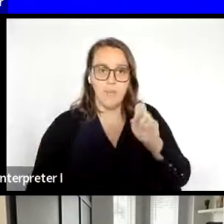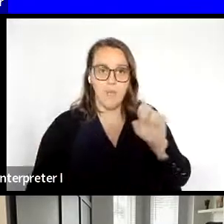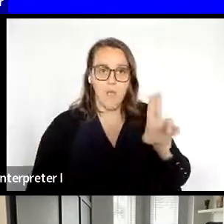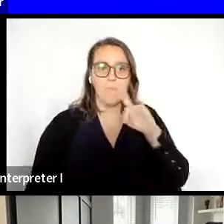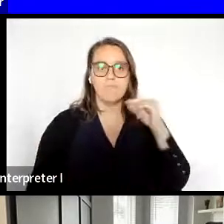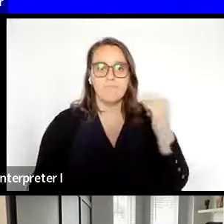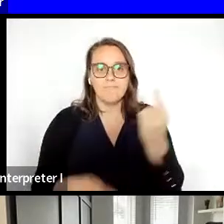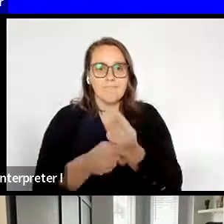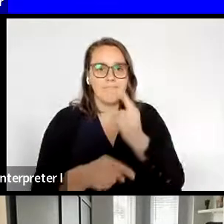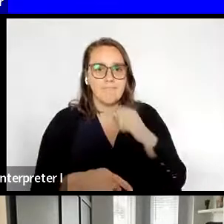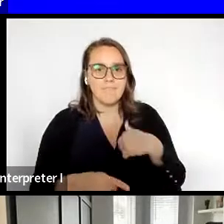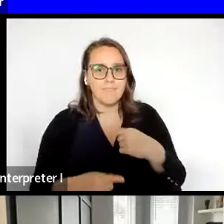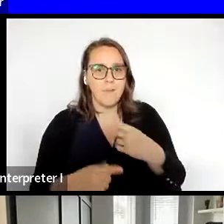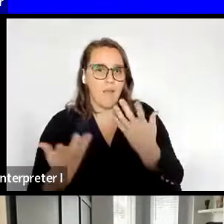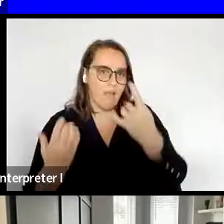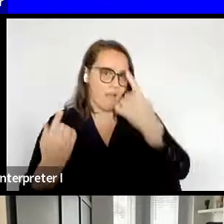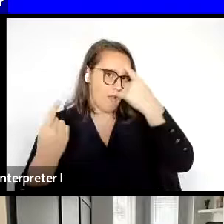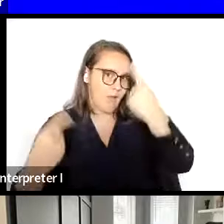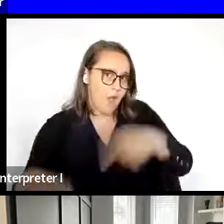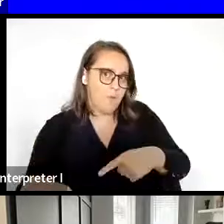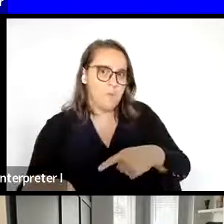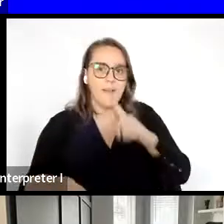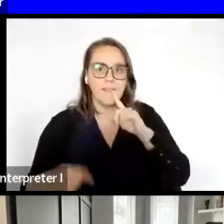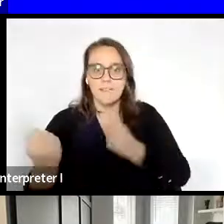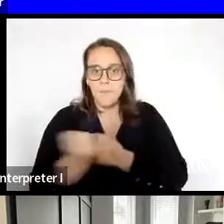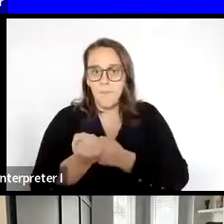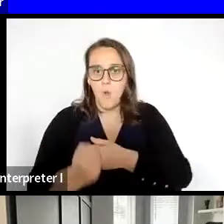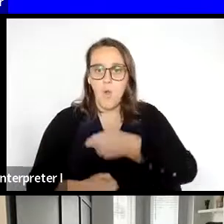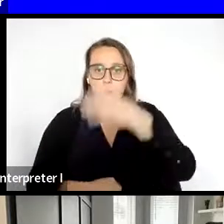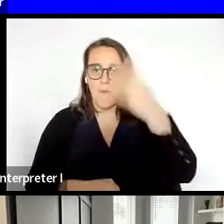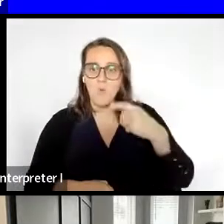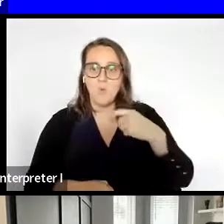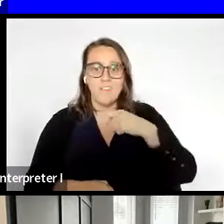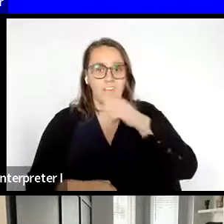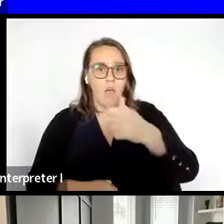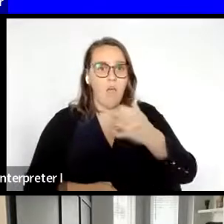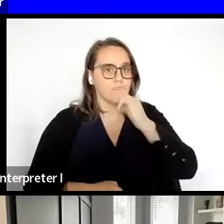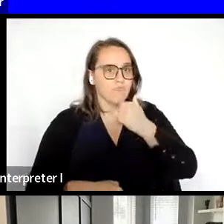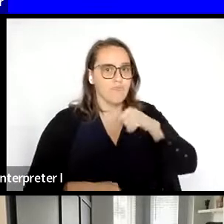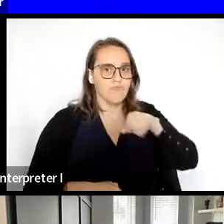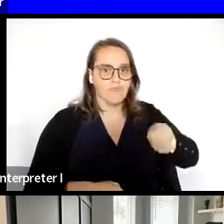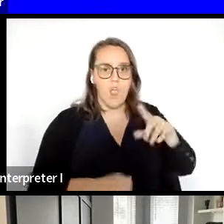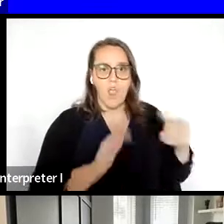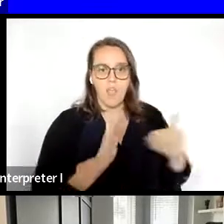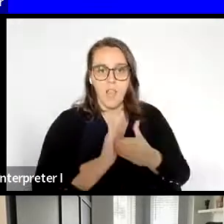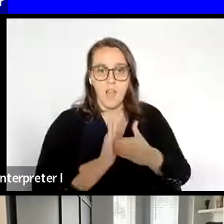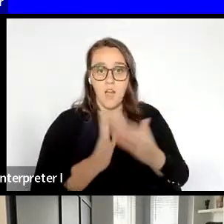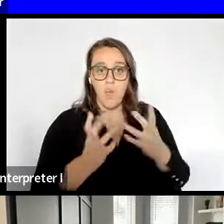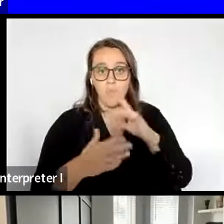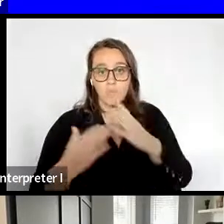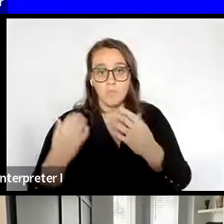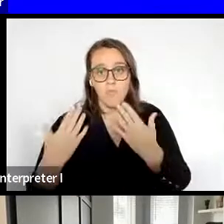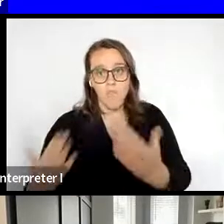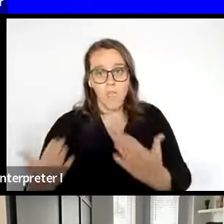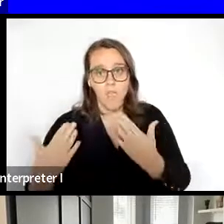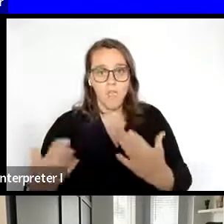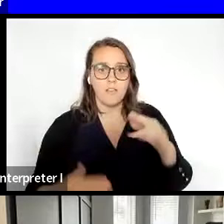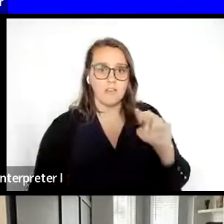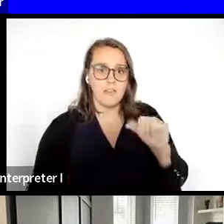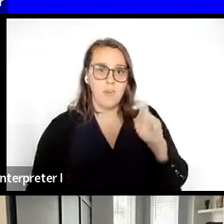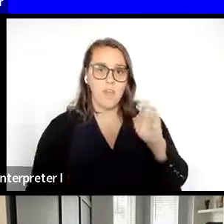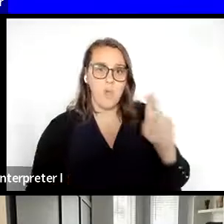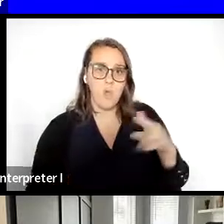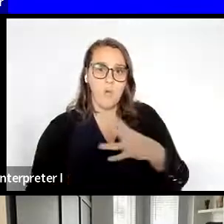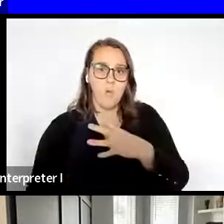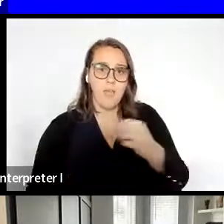to support migrants without repeating the mistakes of the past. So again, I want to strongly thank Councilmember Nadeau